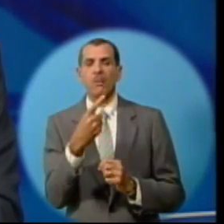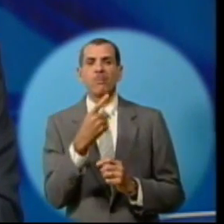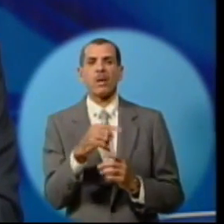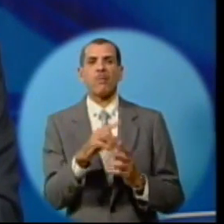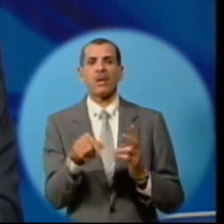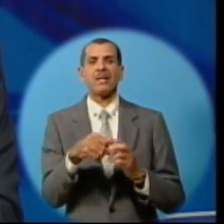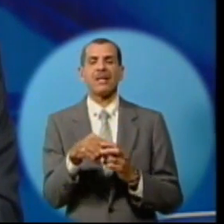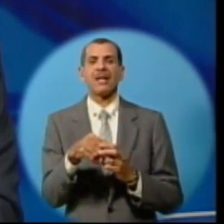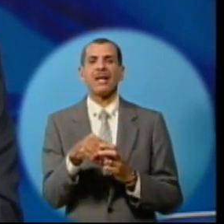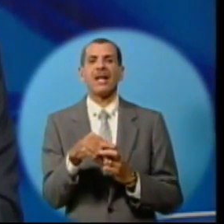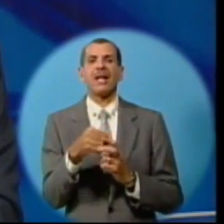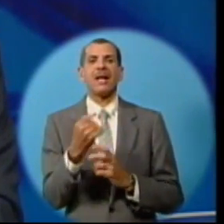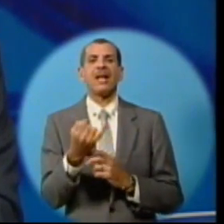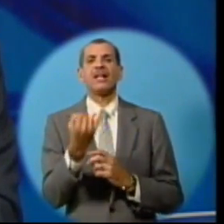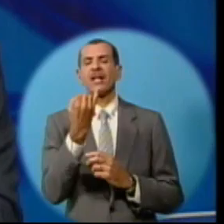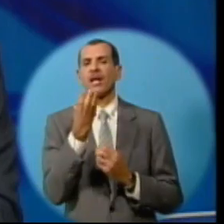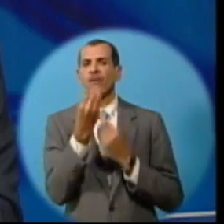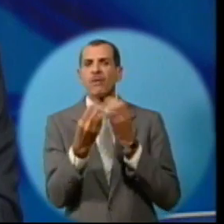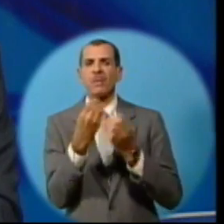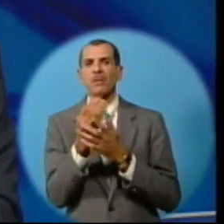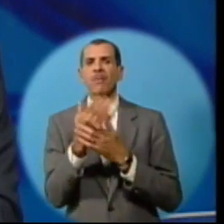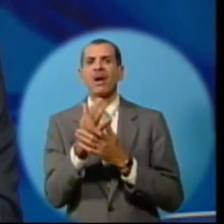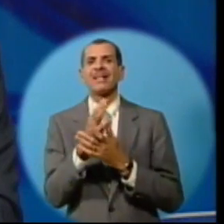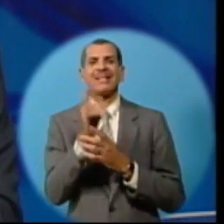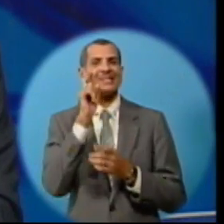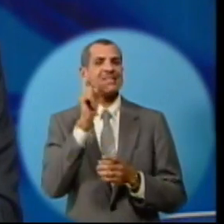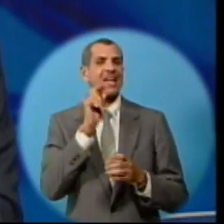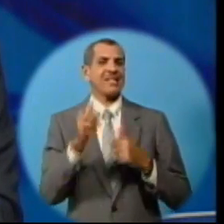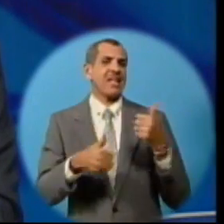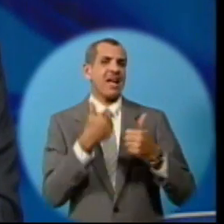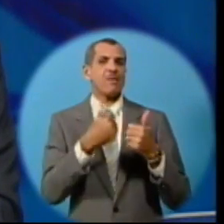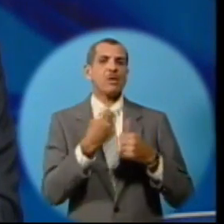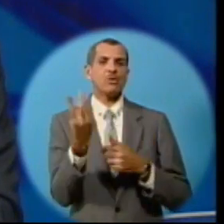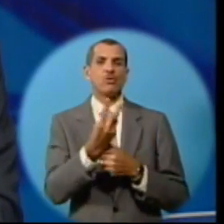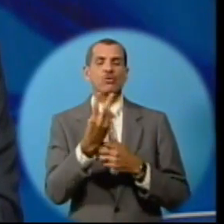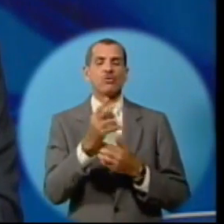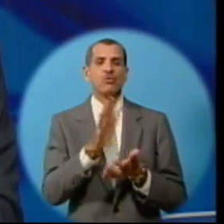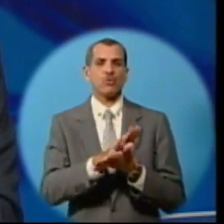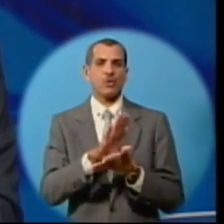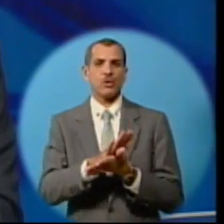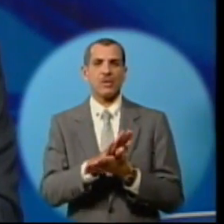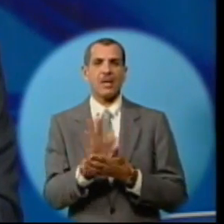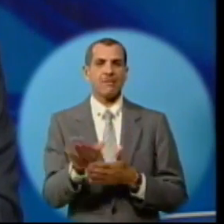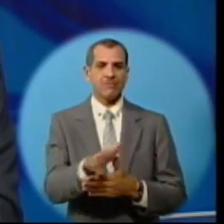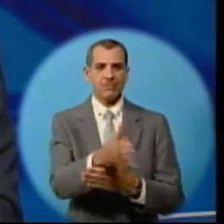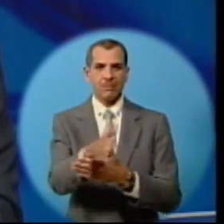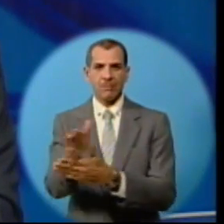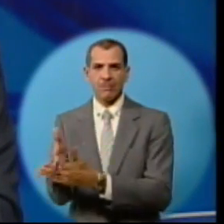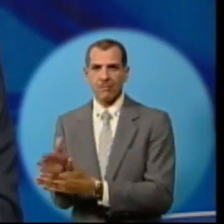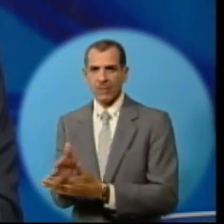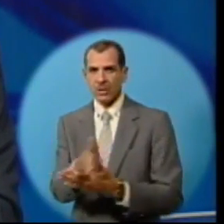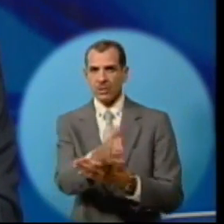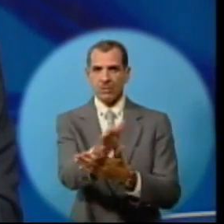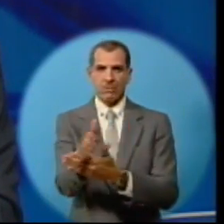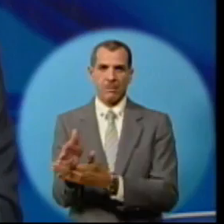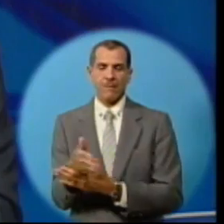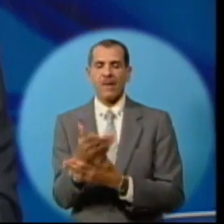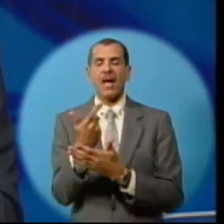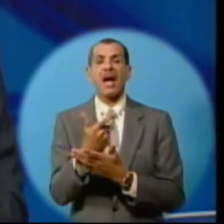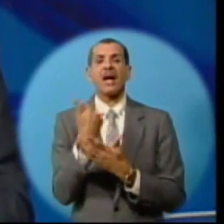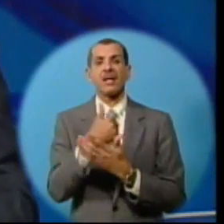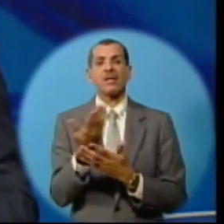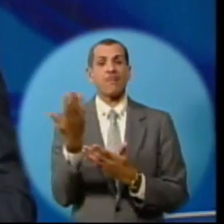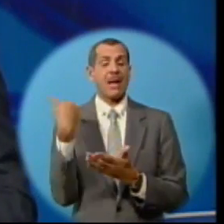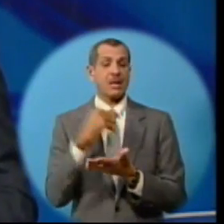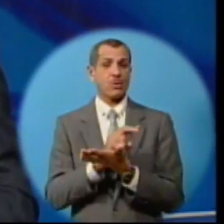regarding the circulation of the information of the alleged sex act between two school children, which was made a public spectacle in the media in the